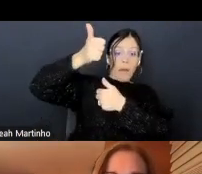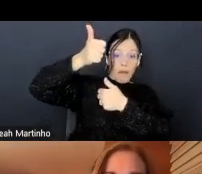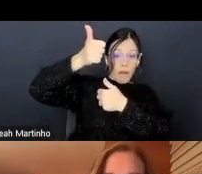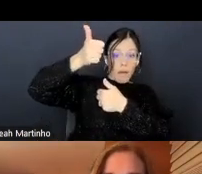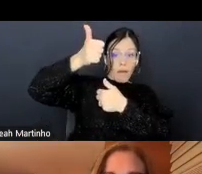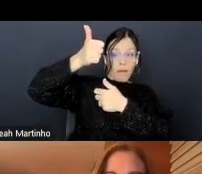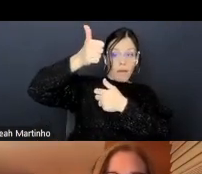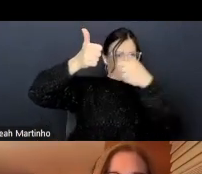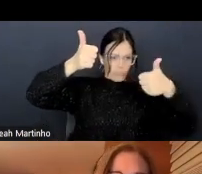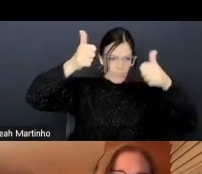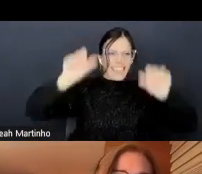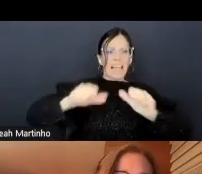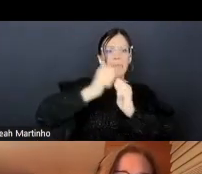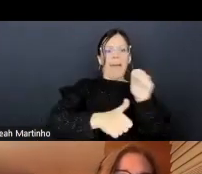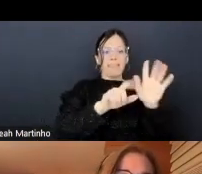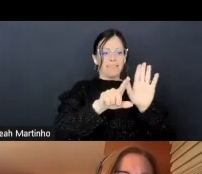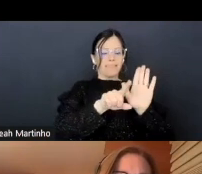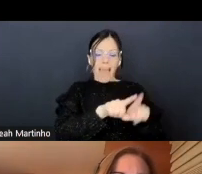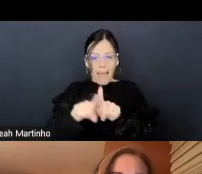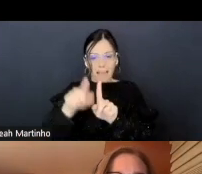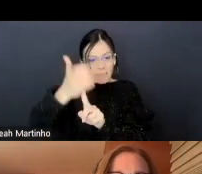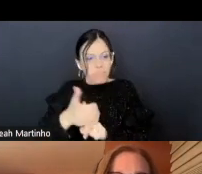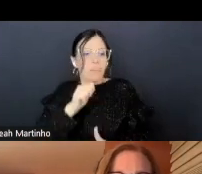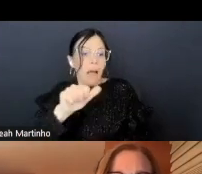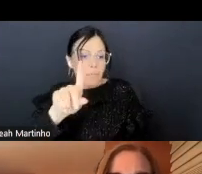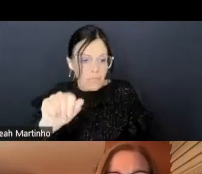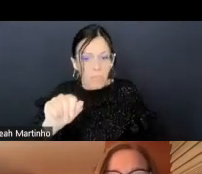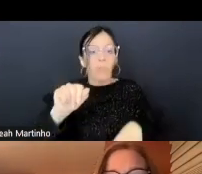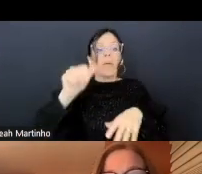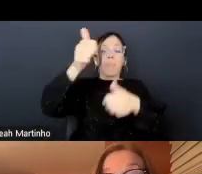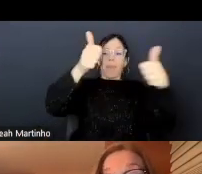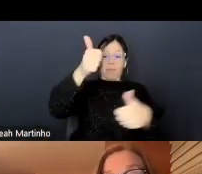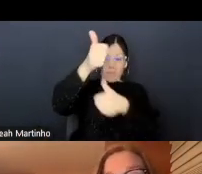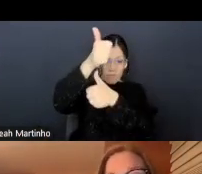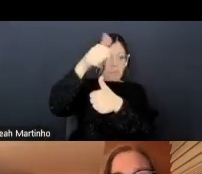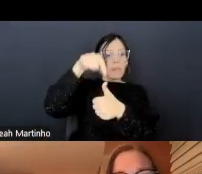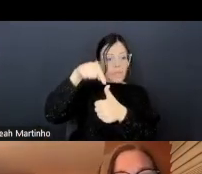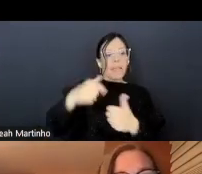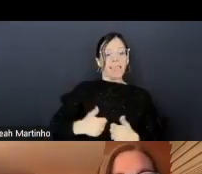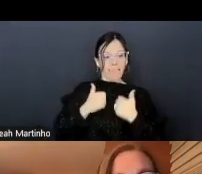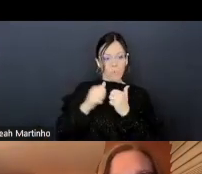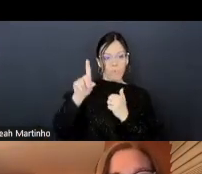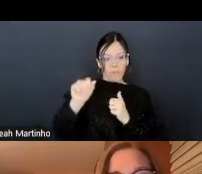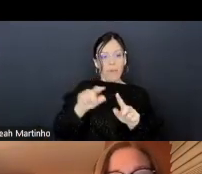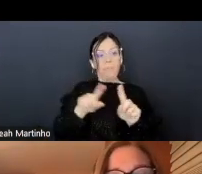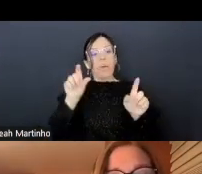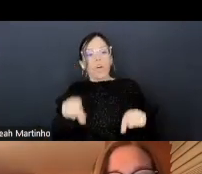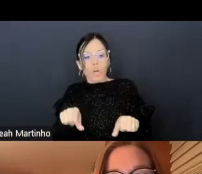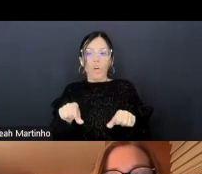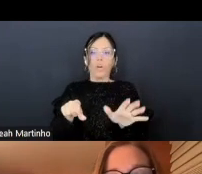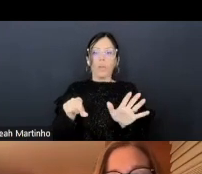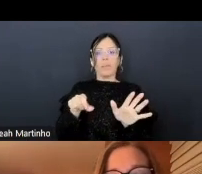the means to pass as non-disabled are those who live with disability and have the means to get the medical and welfare system to